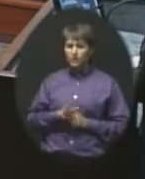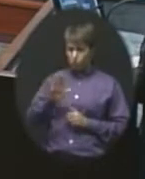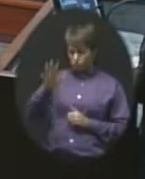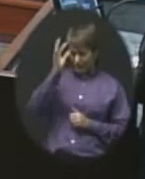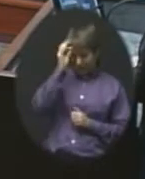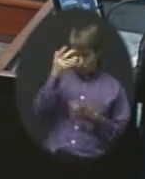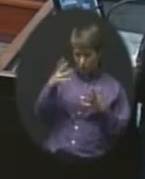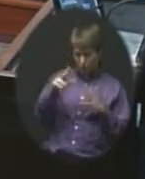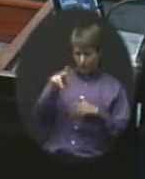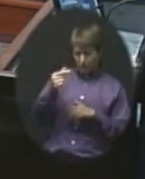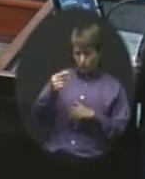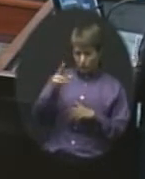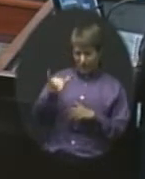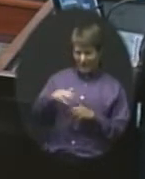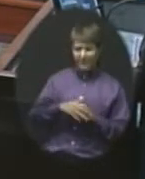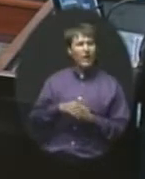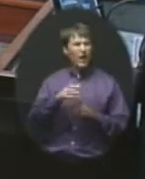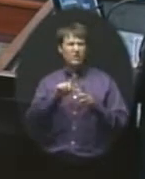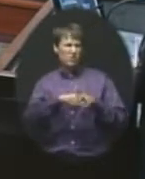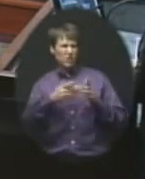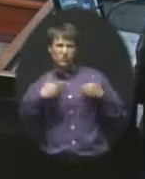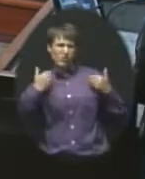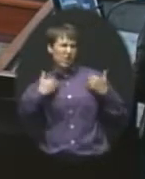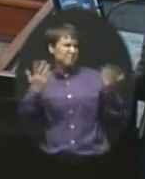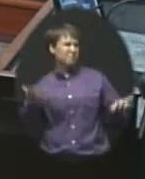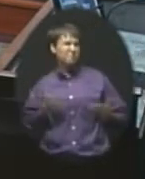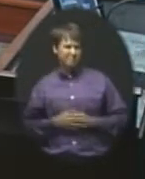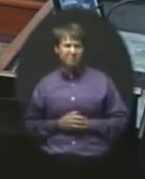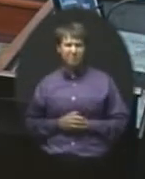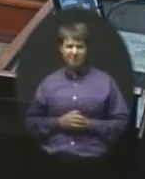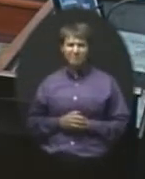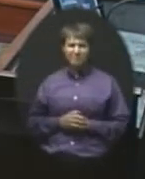gray. I started that way young.